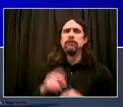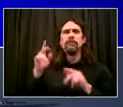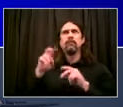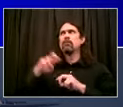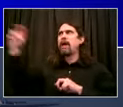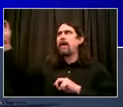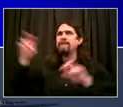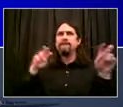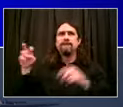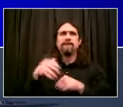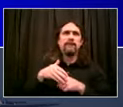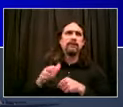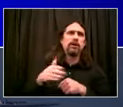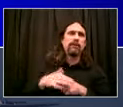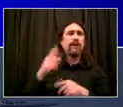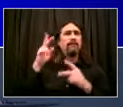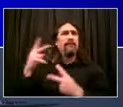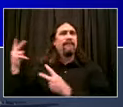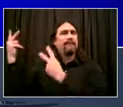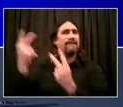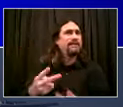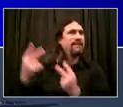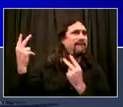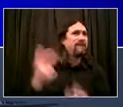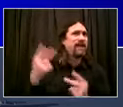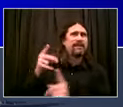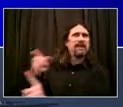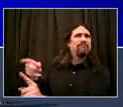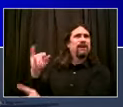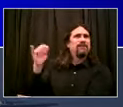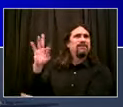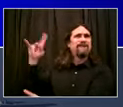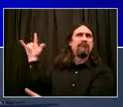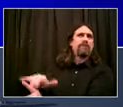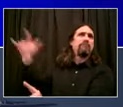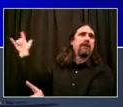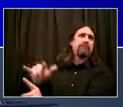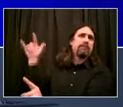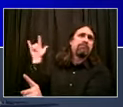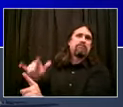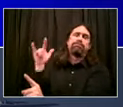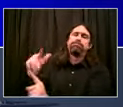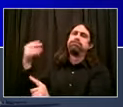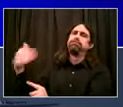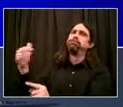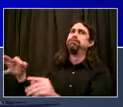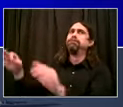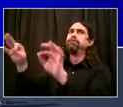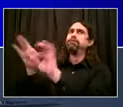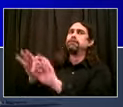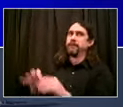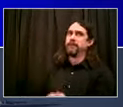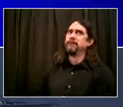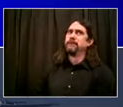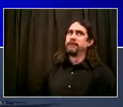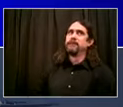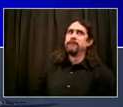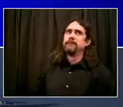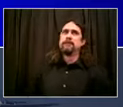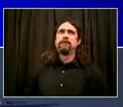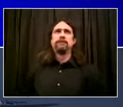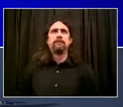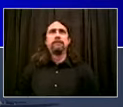people's livelihoods, for our economy. But JFK also is a source of a lot of employment. It's a place where a lot of investment will happen, and we